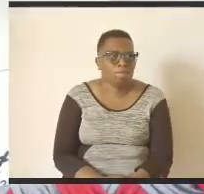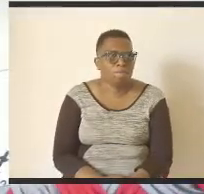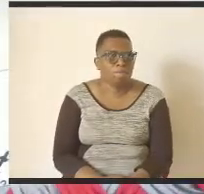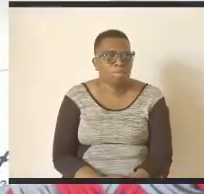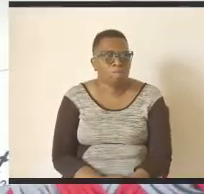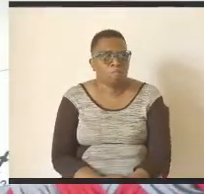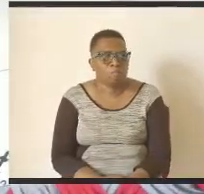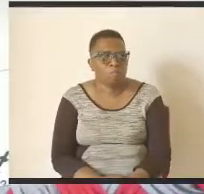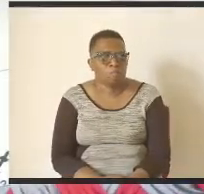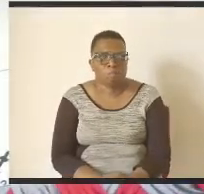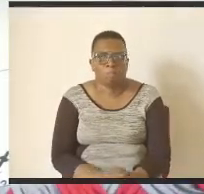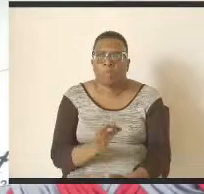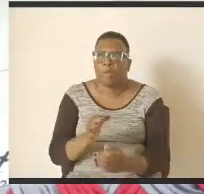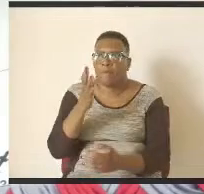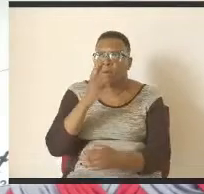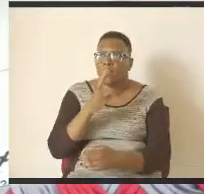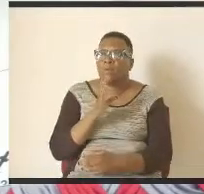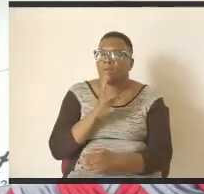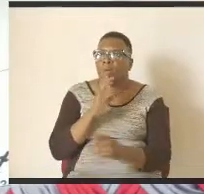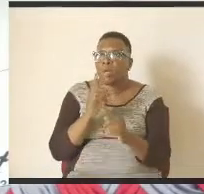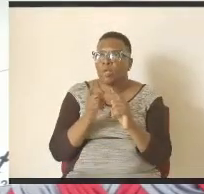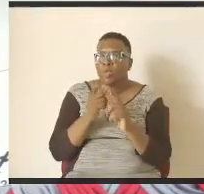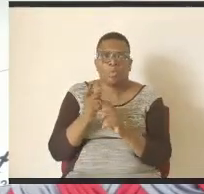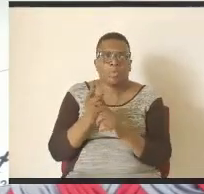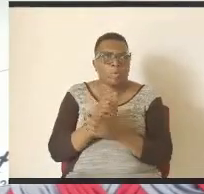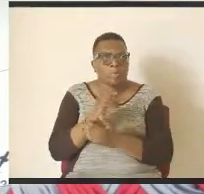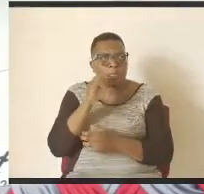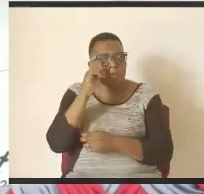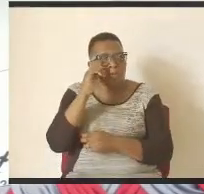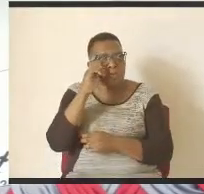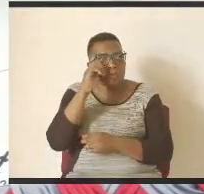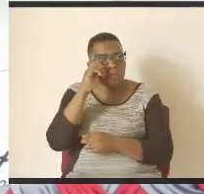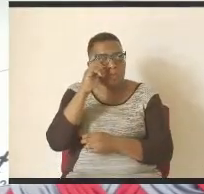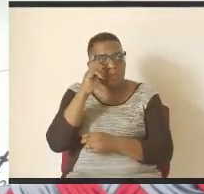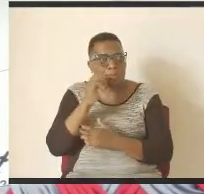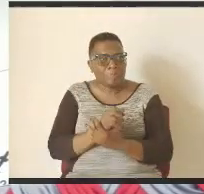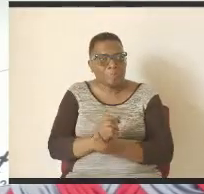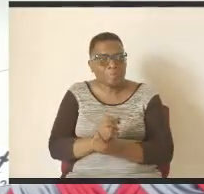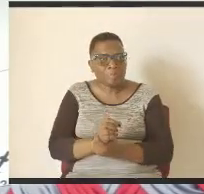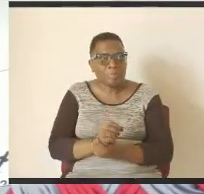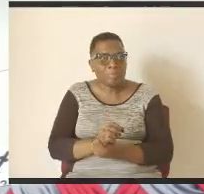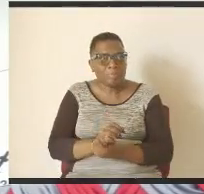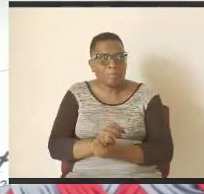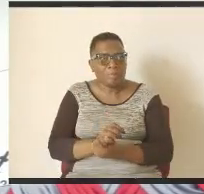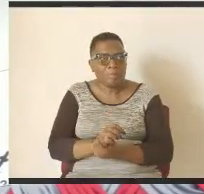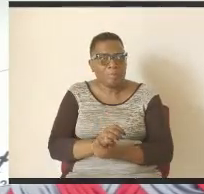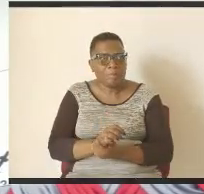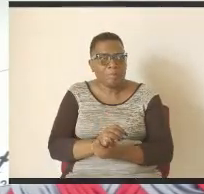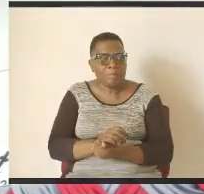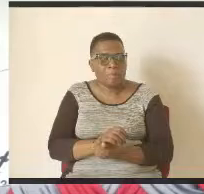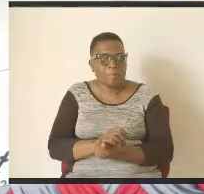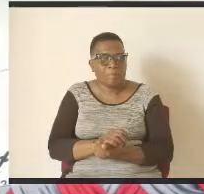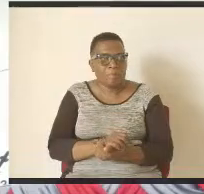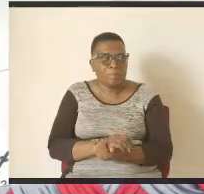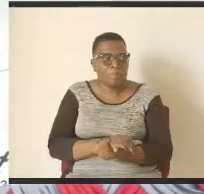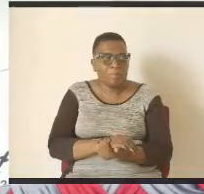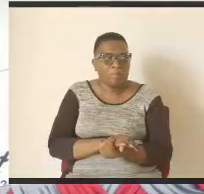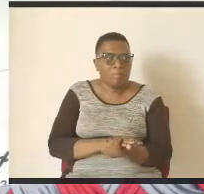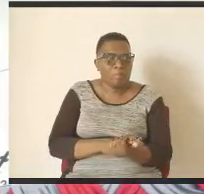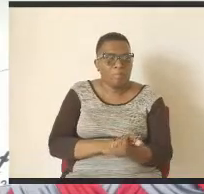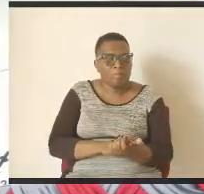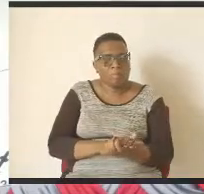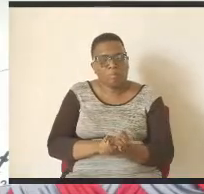God is talking to you today. Take a stand for me. I've never given your life to Jesus Christ. Take a stand today. Come out and give your life to him.